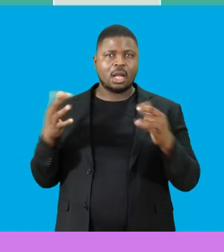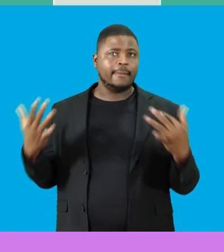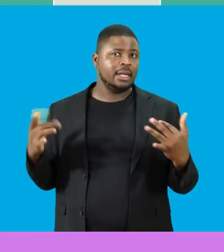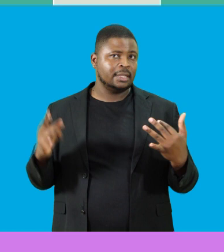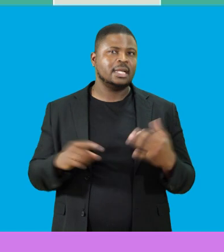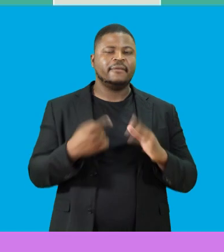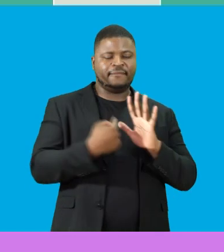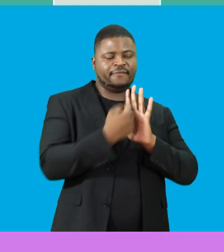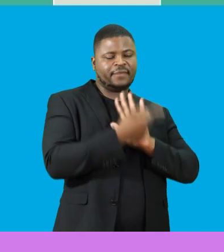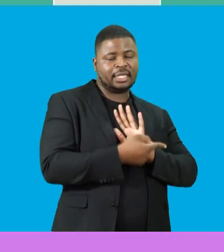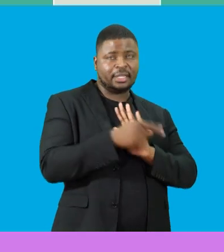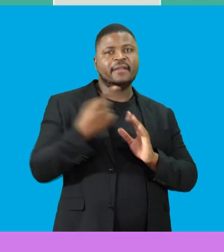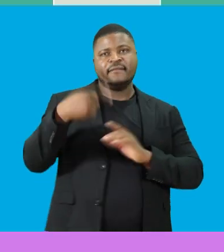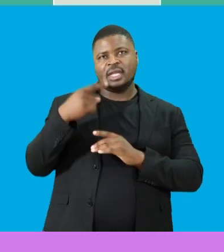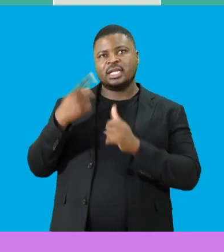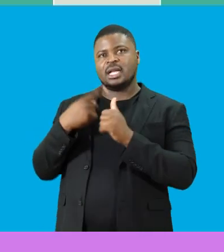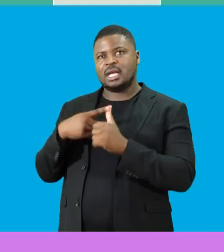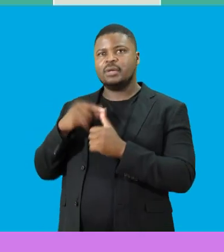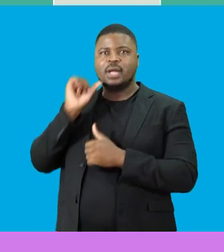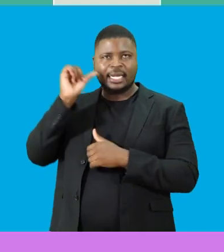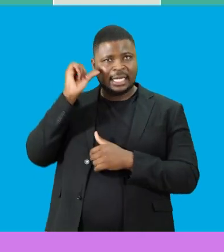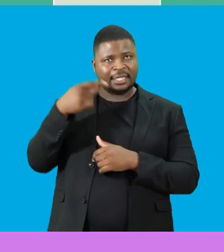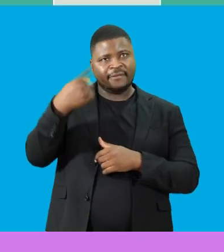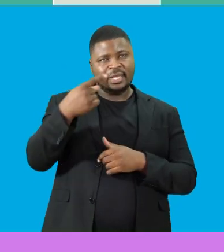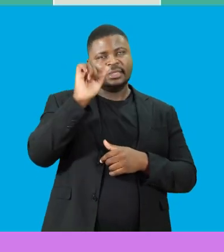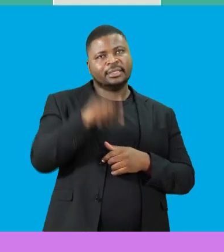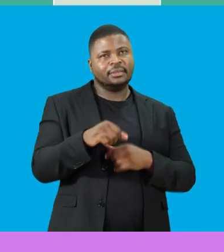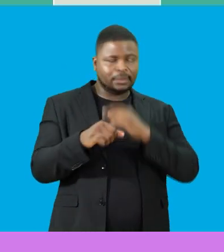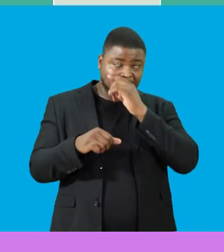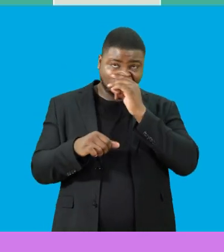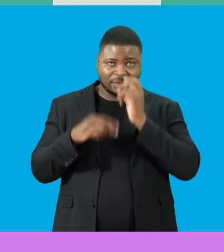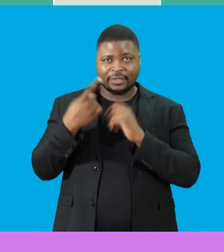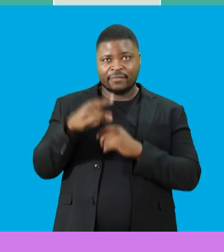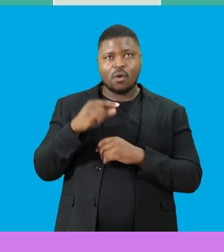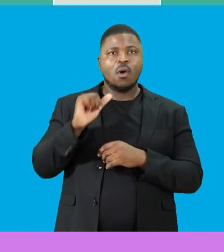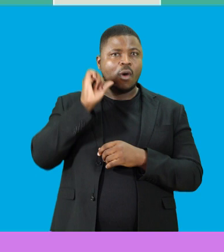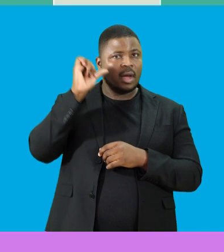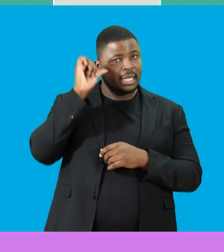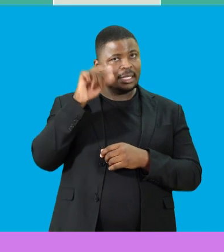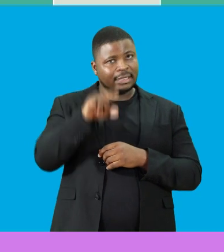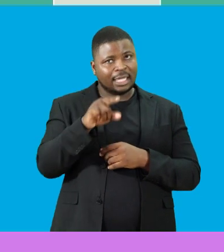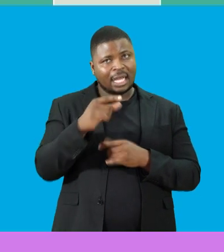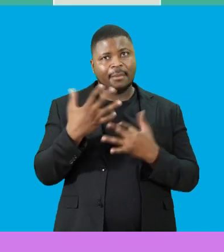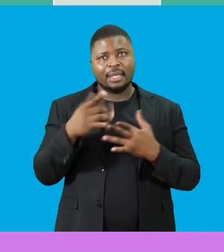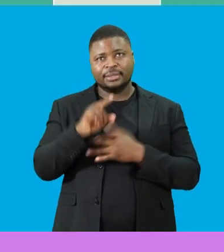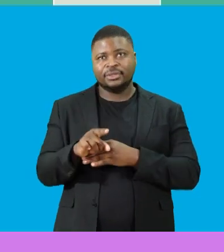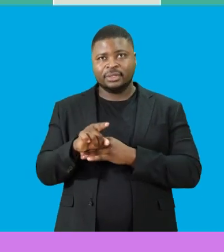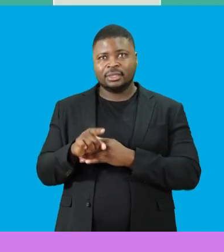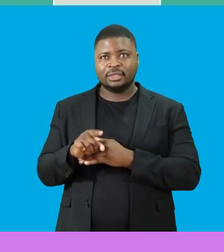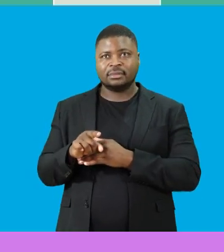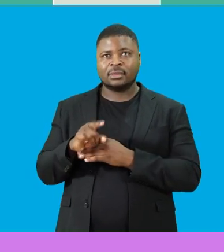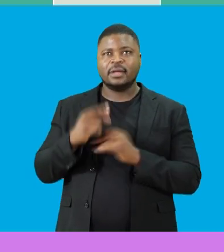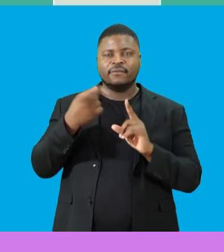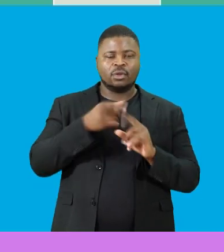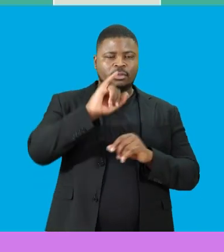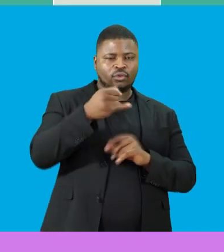now we calculate the adult cost first. For adults, we'll say, for adults, how much is the